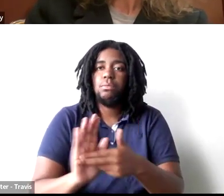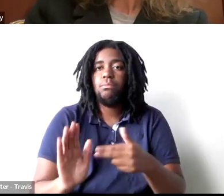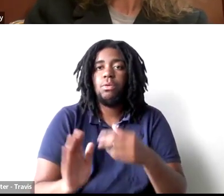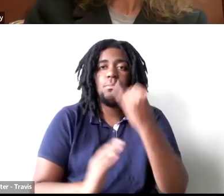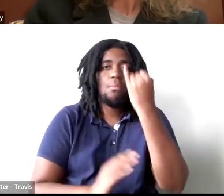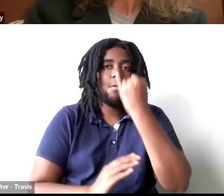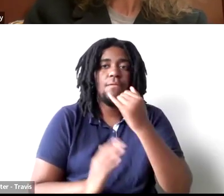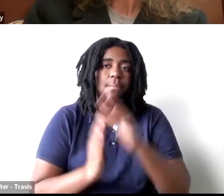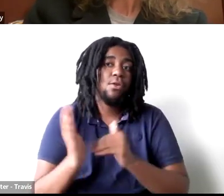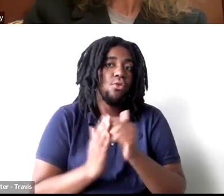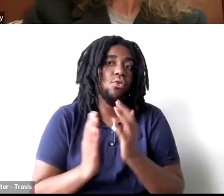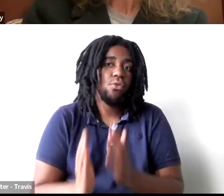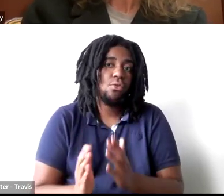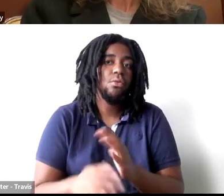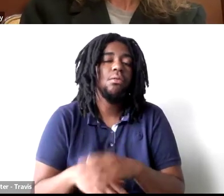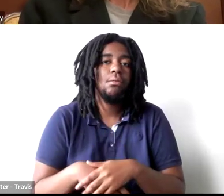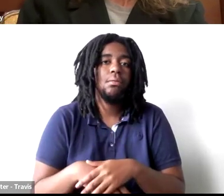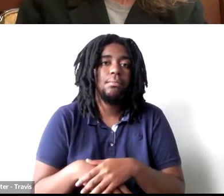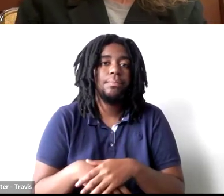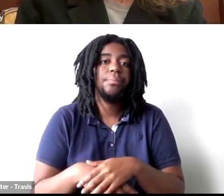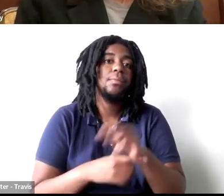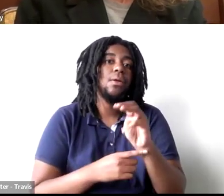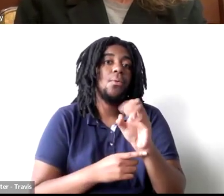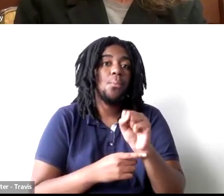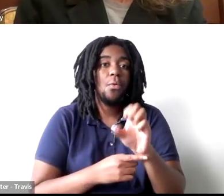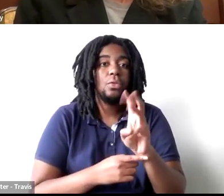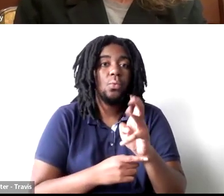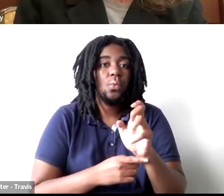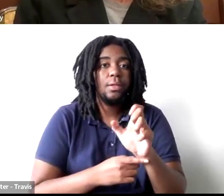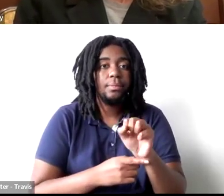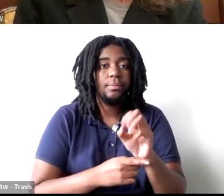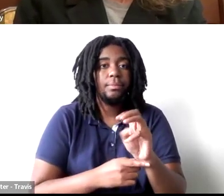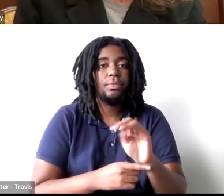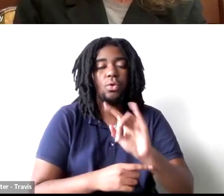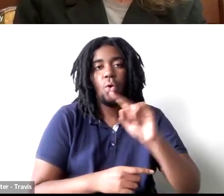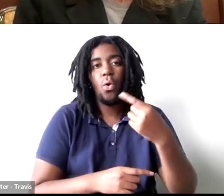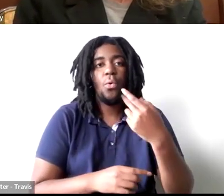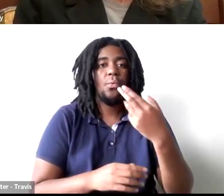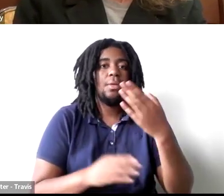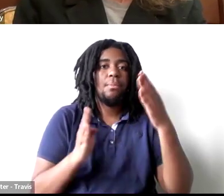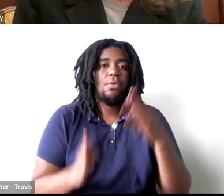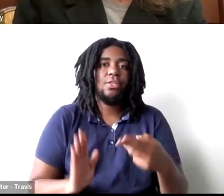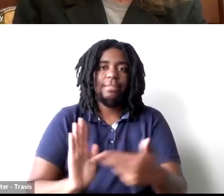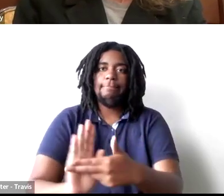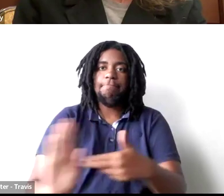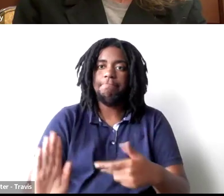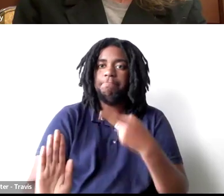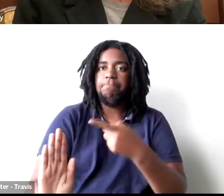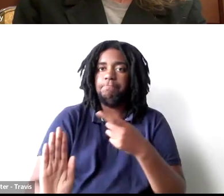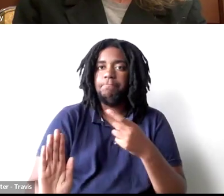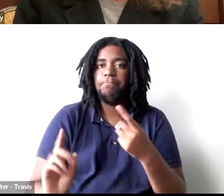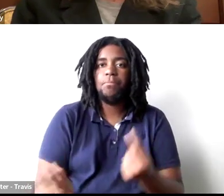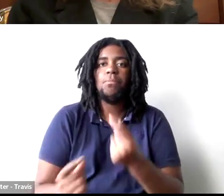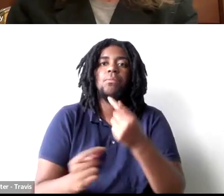that. Moses Williams was the only person identified as a profile cutter between 1813 and 1830, when someone named